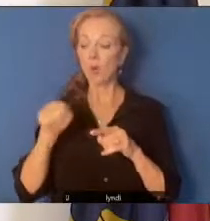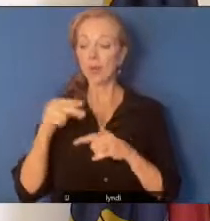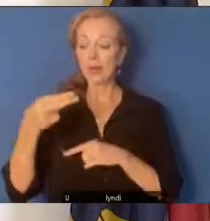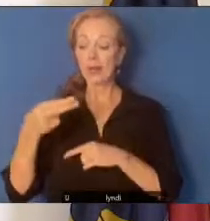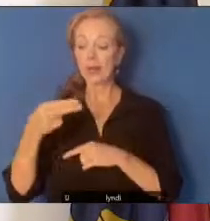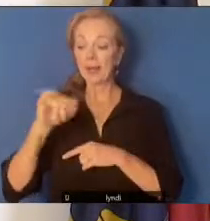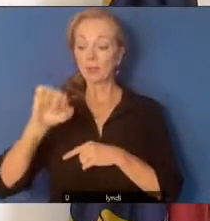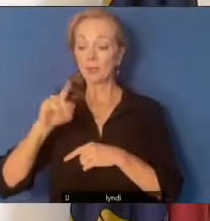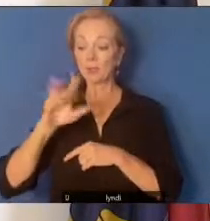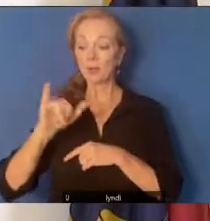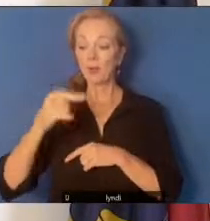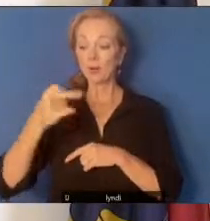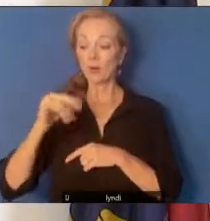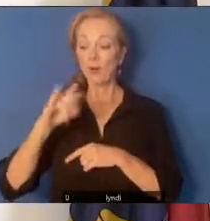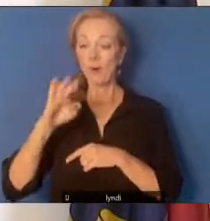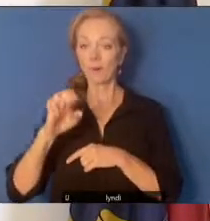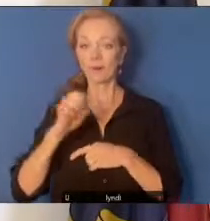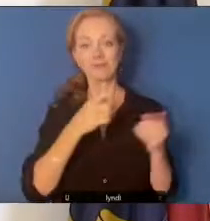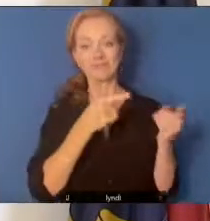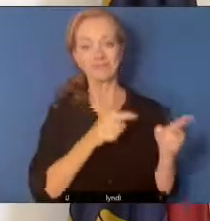Go ahead, Alana.